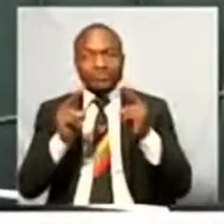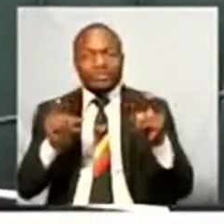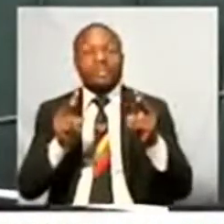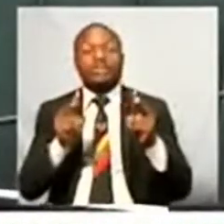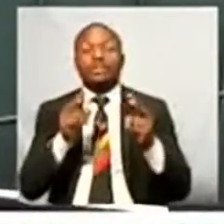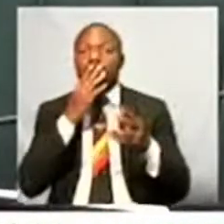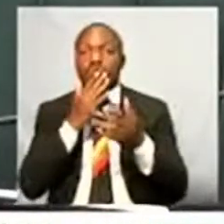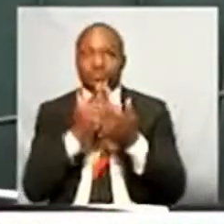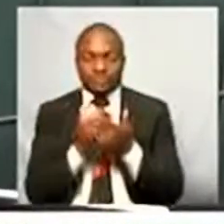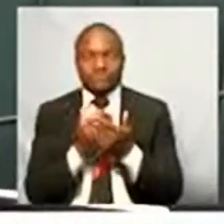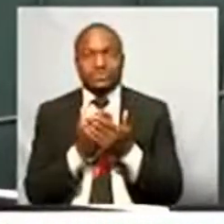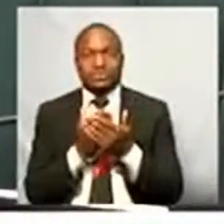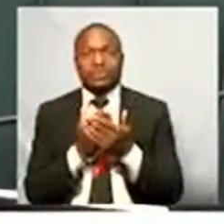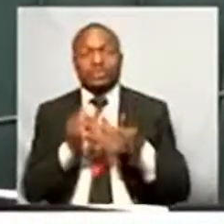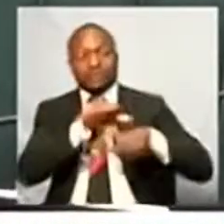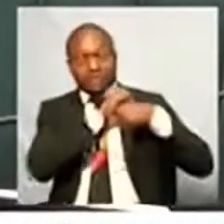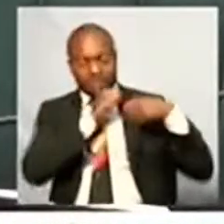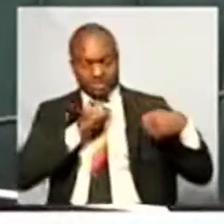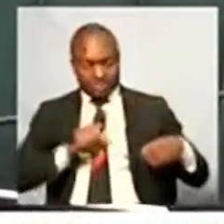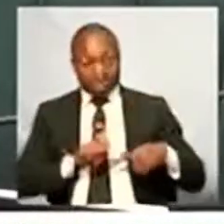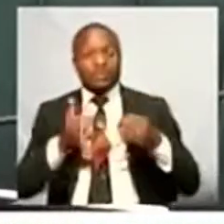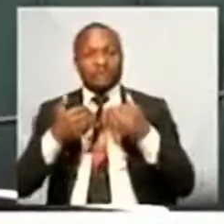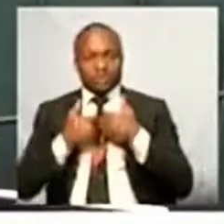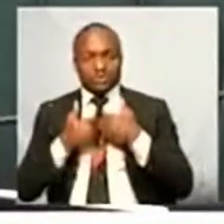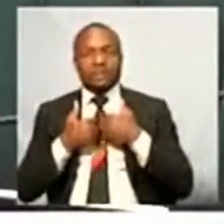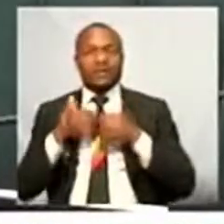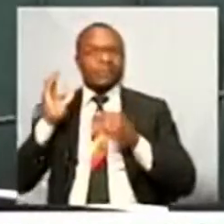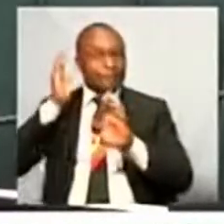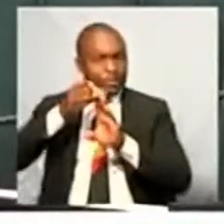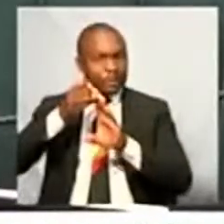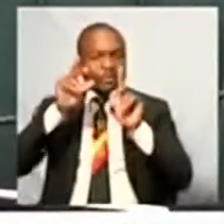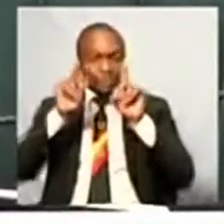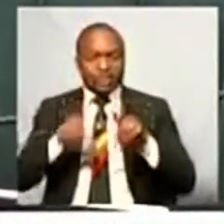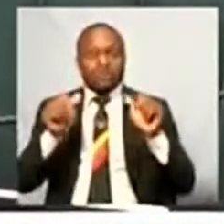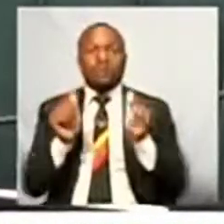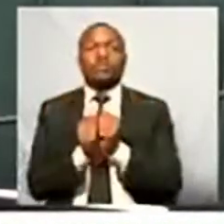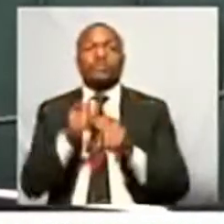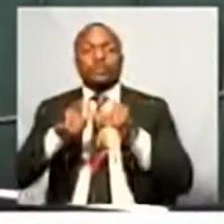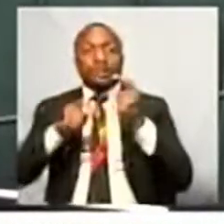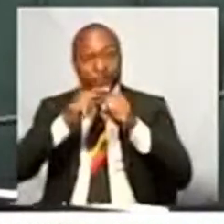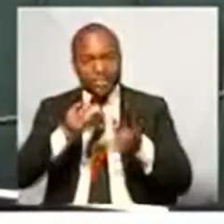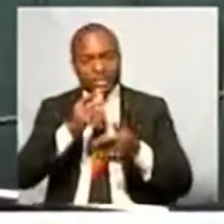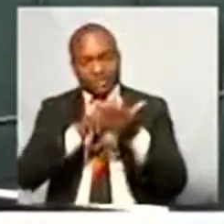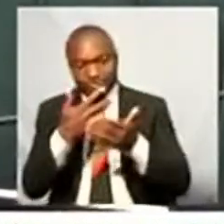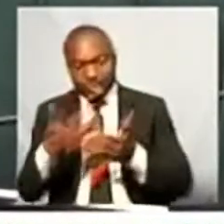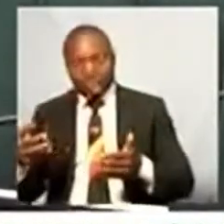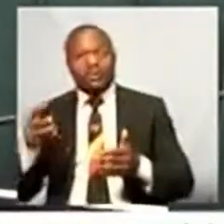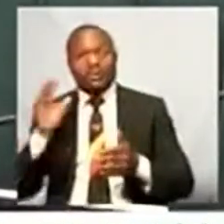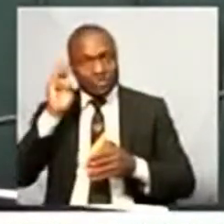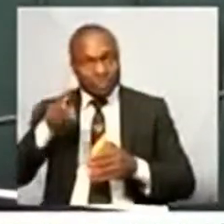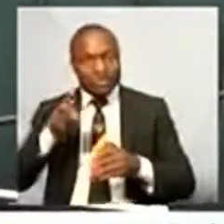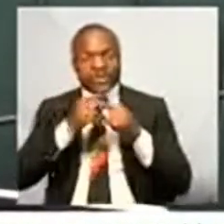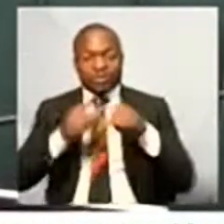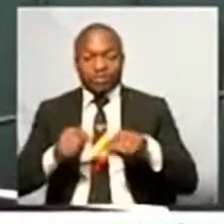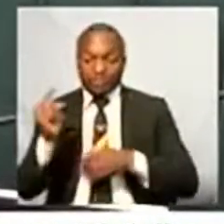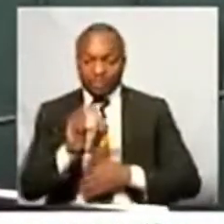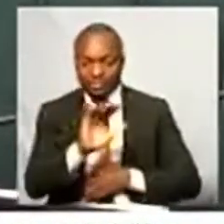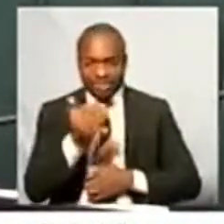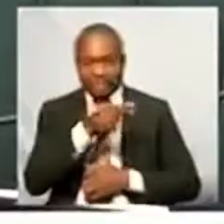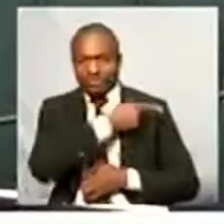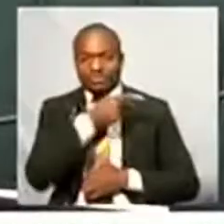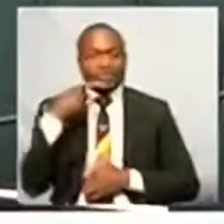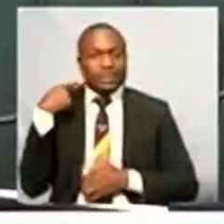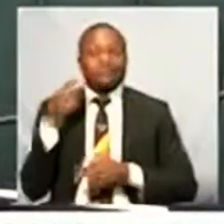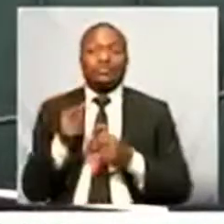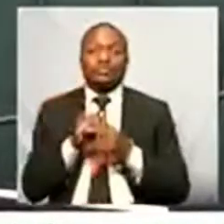heart you have towards persons living with disabilities. But something is being done, and we'll come back to this House very